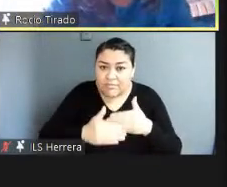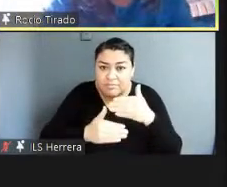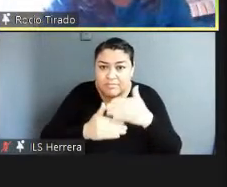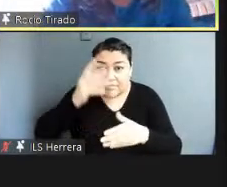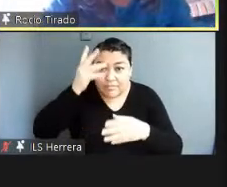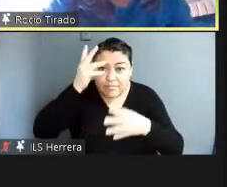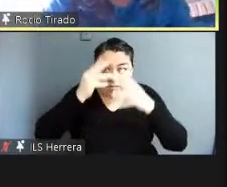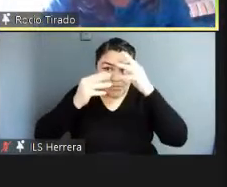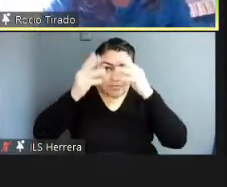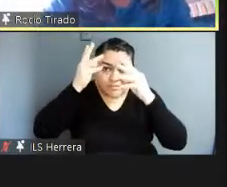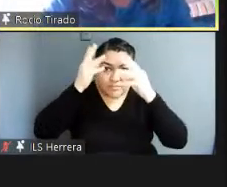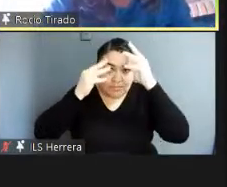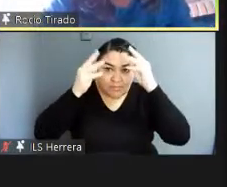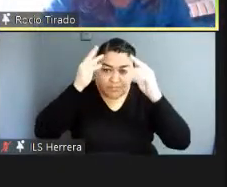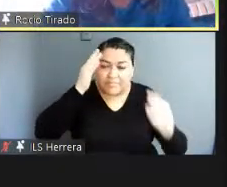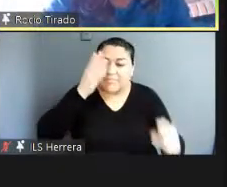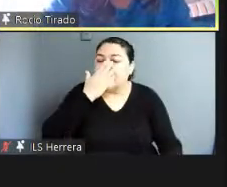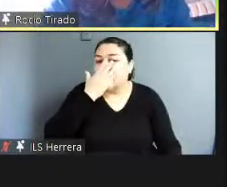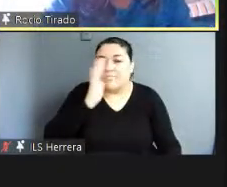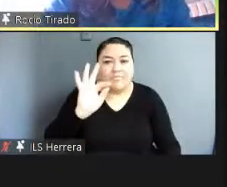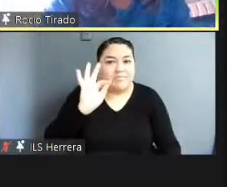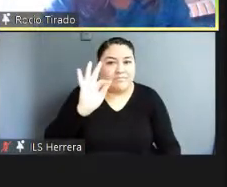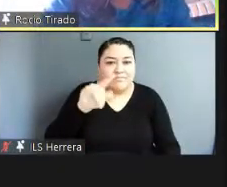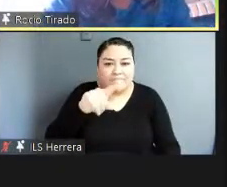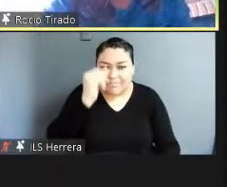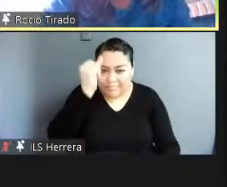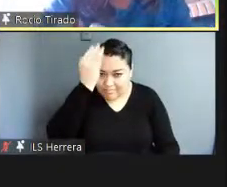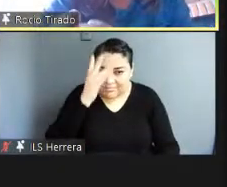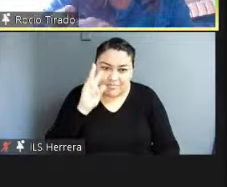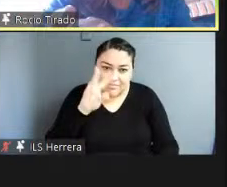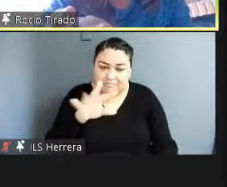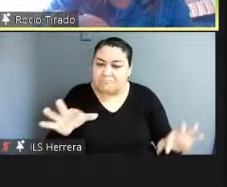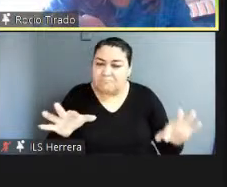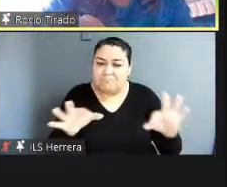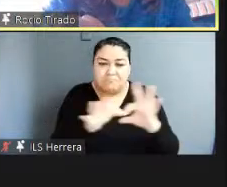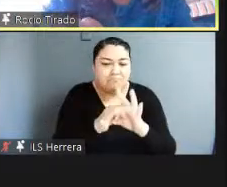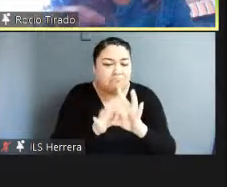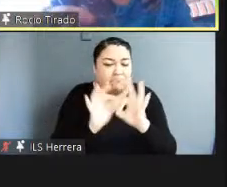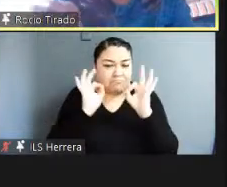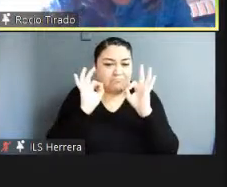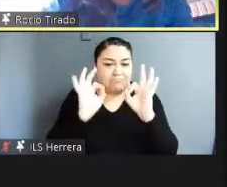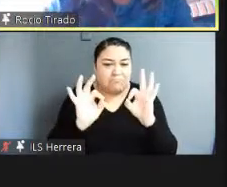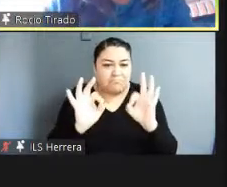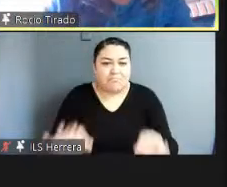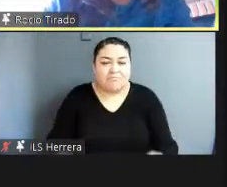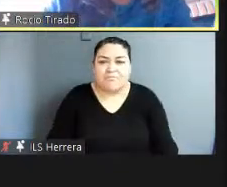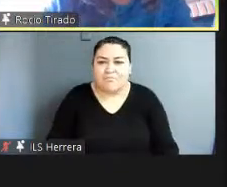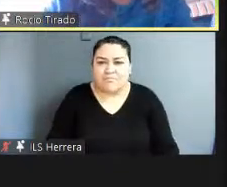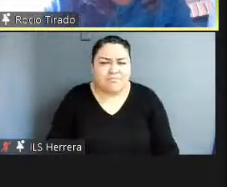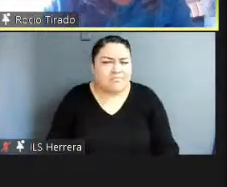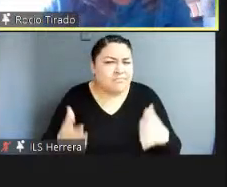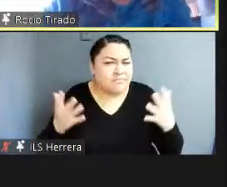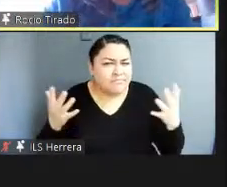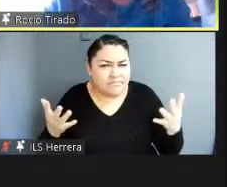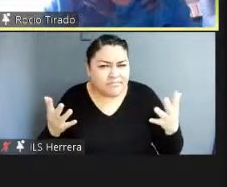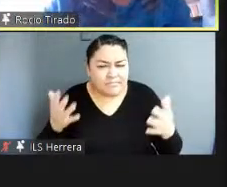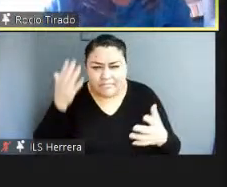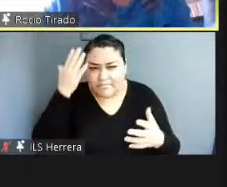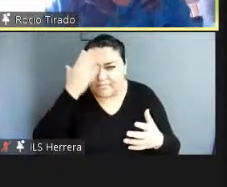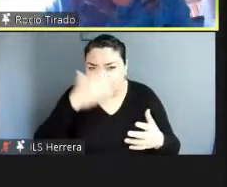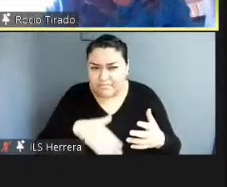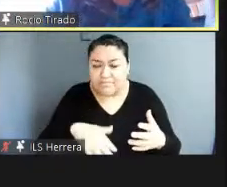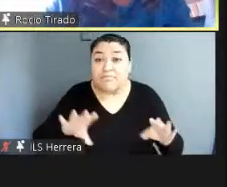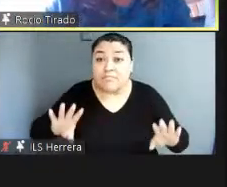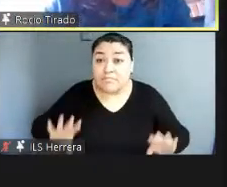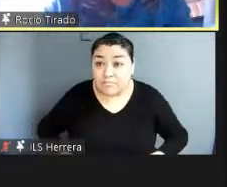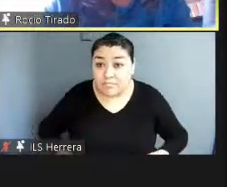each step represents what we are learning as time goes by. This is what this diagram represents. What